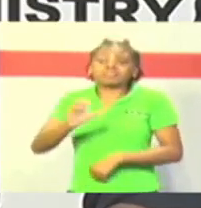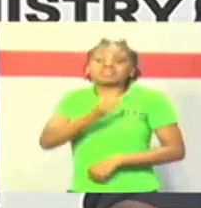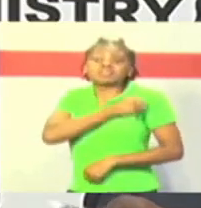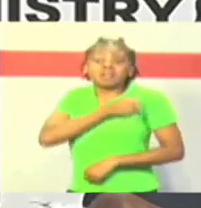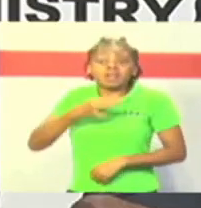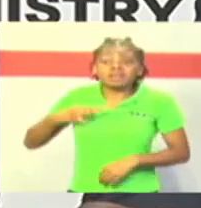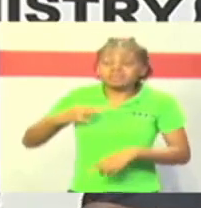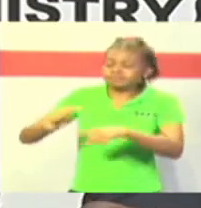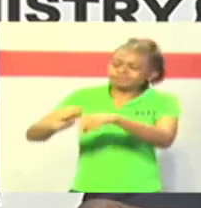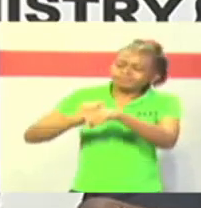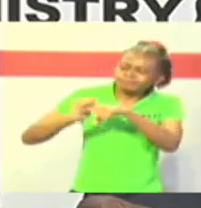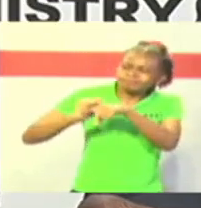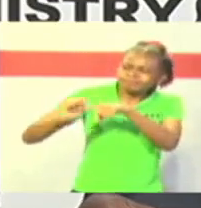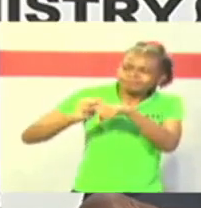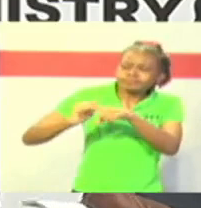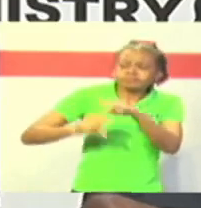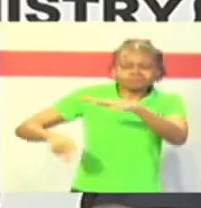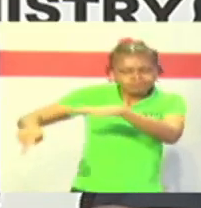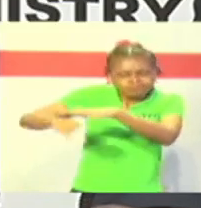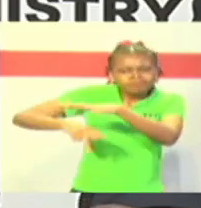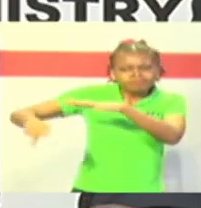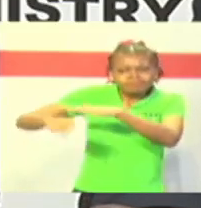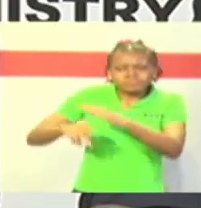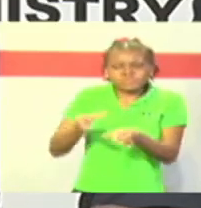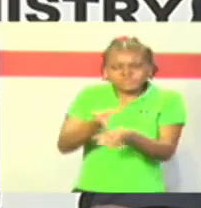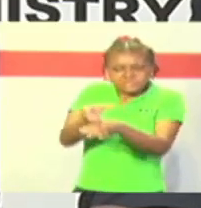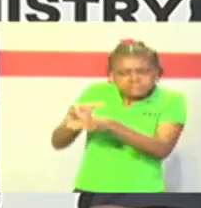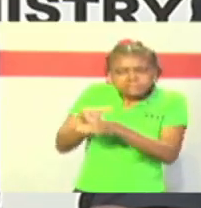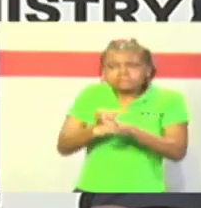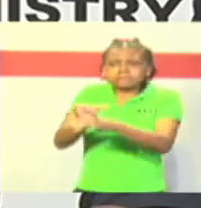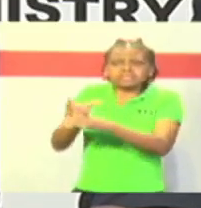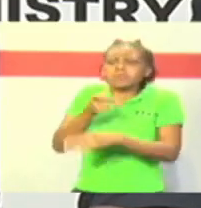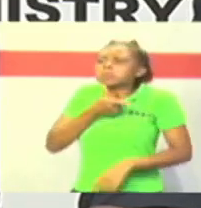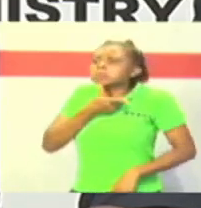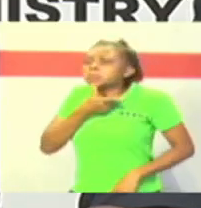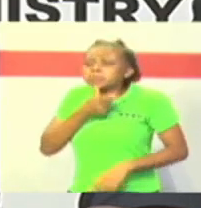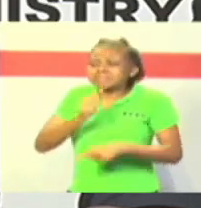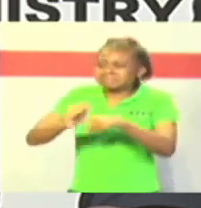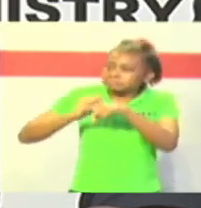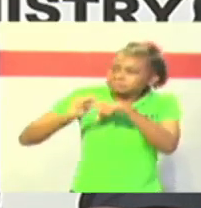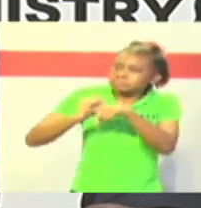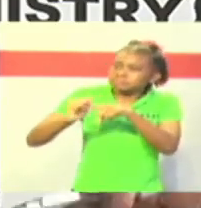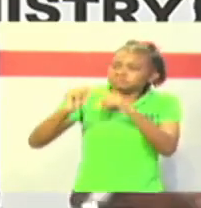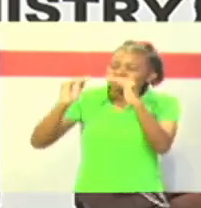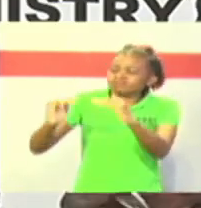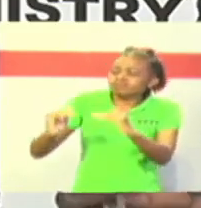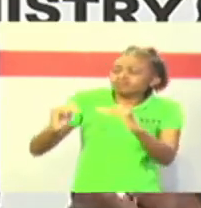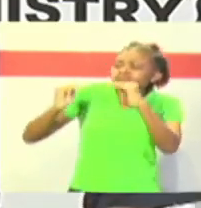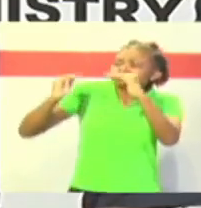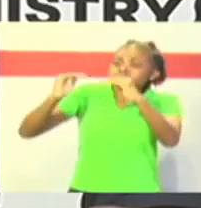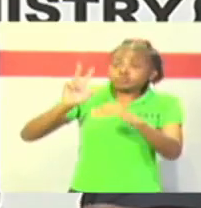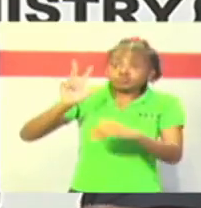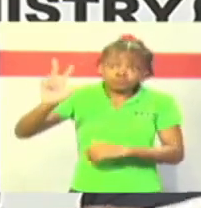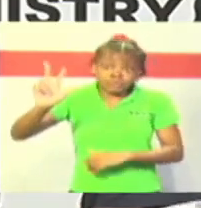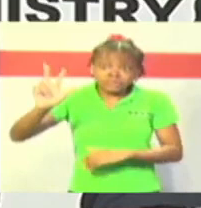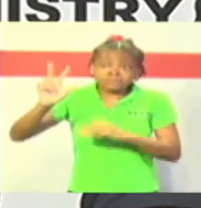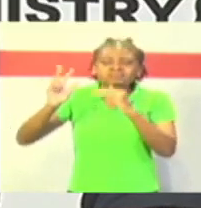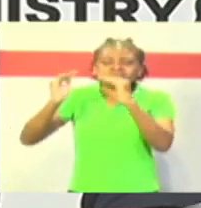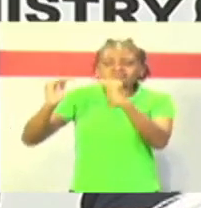our emergency care training level 3 targeting the PCP2s, which is a